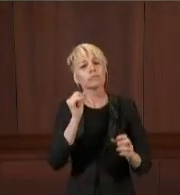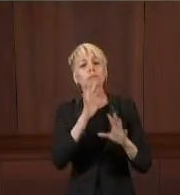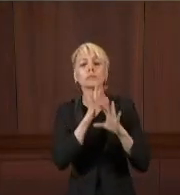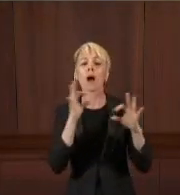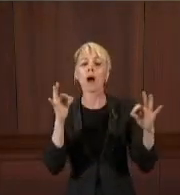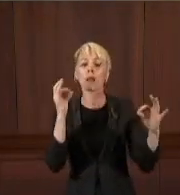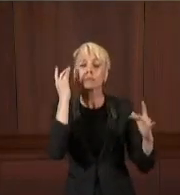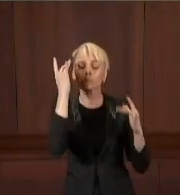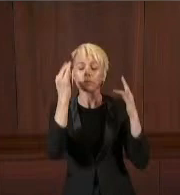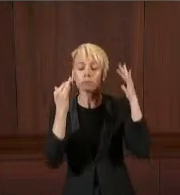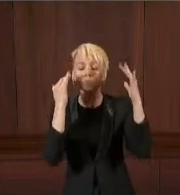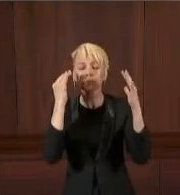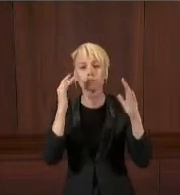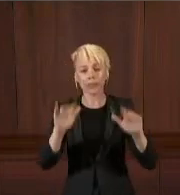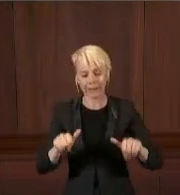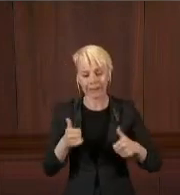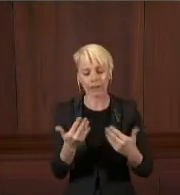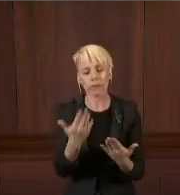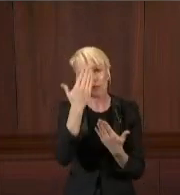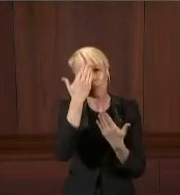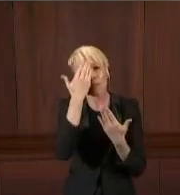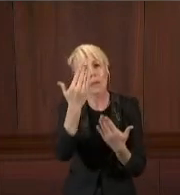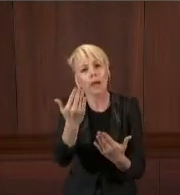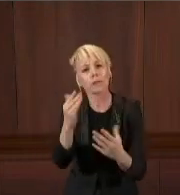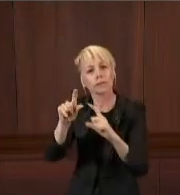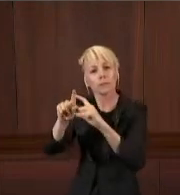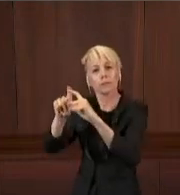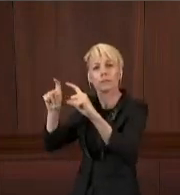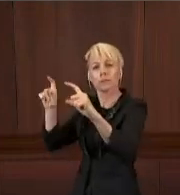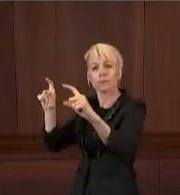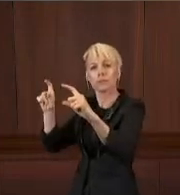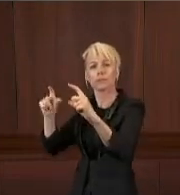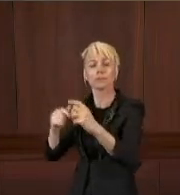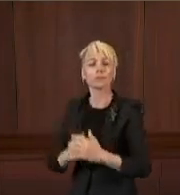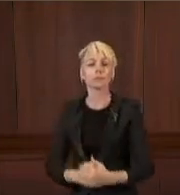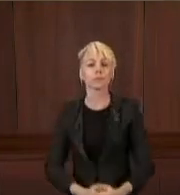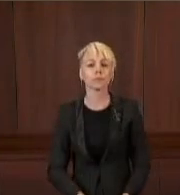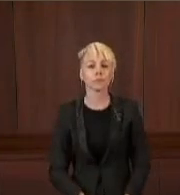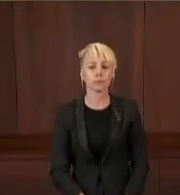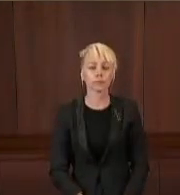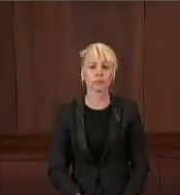offering," are inlaid in brass in the black slate.